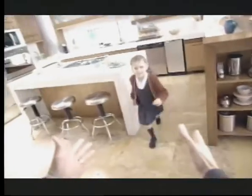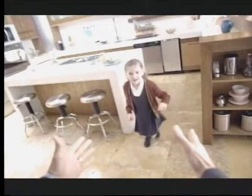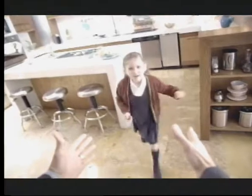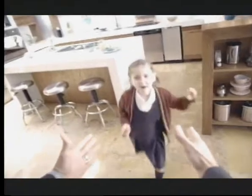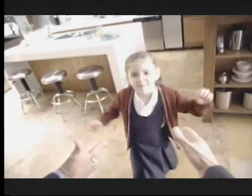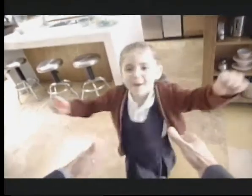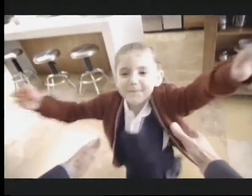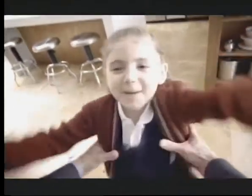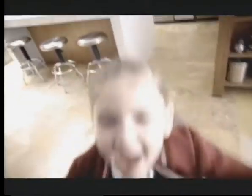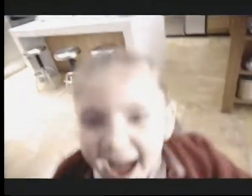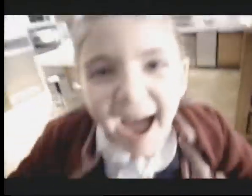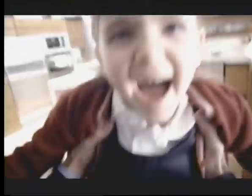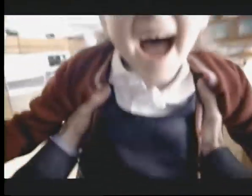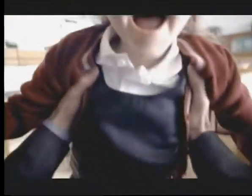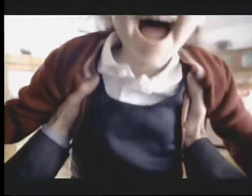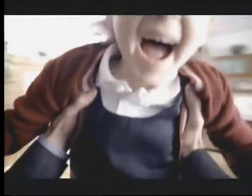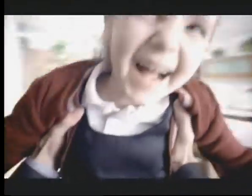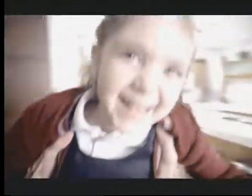My baby.